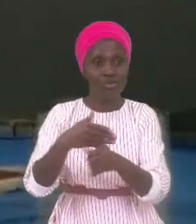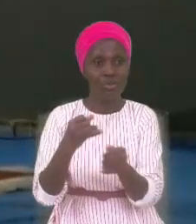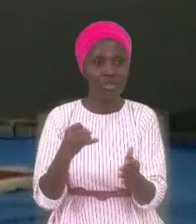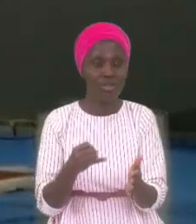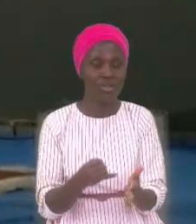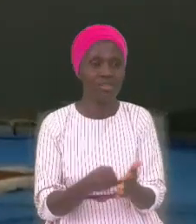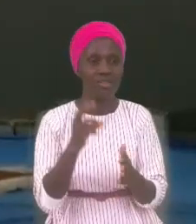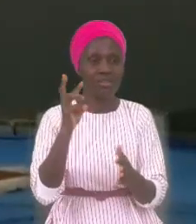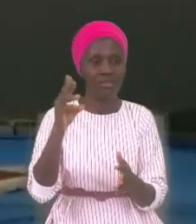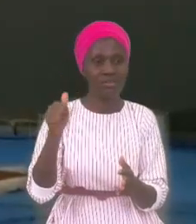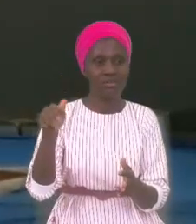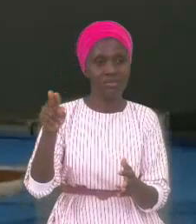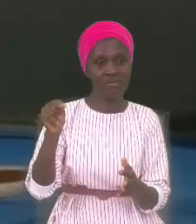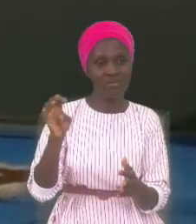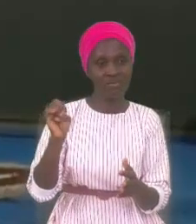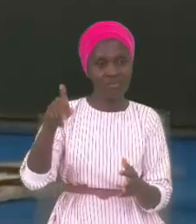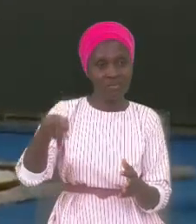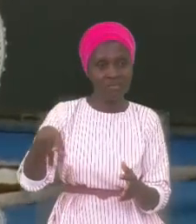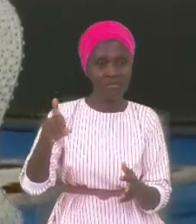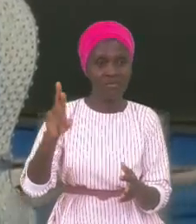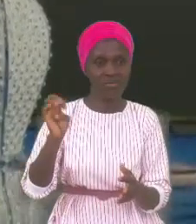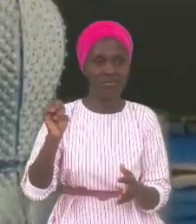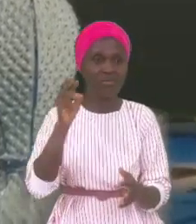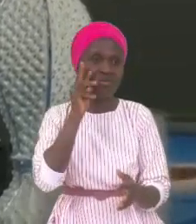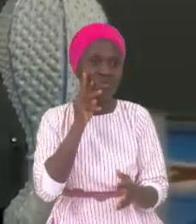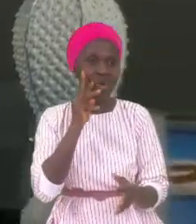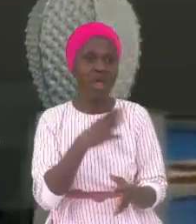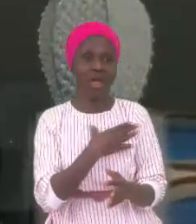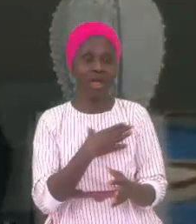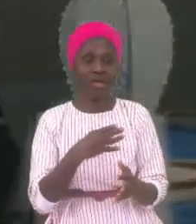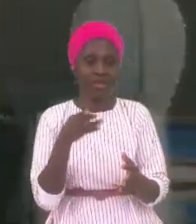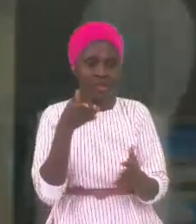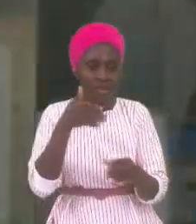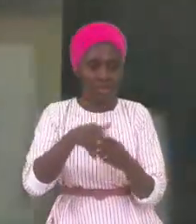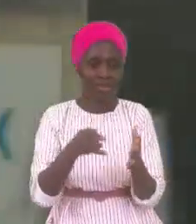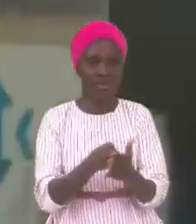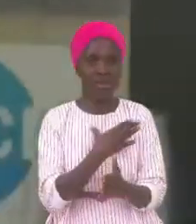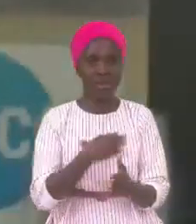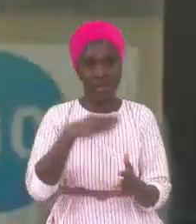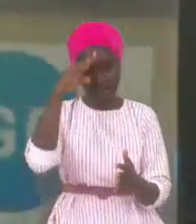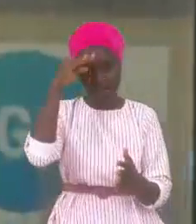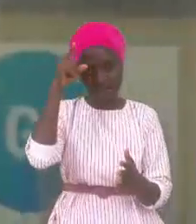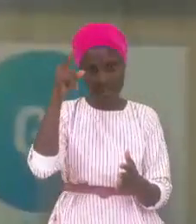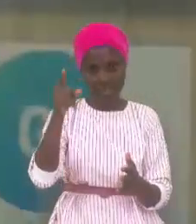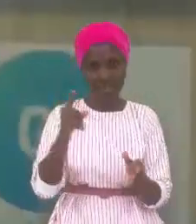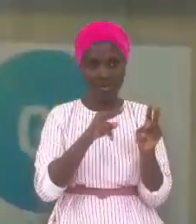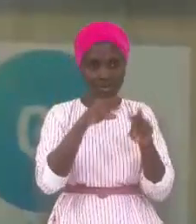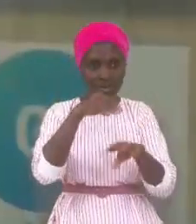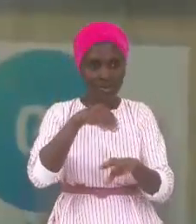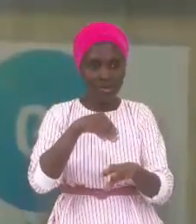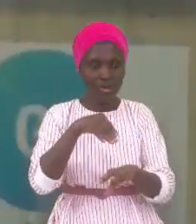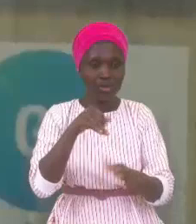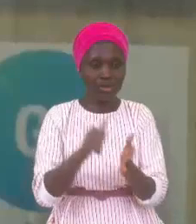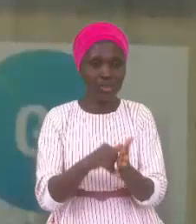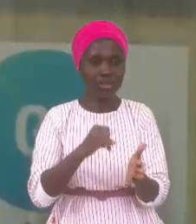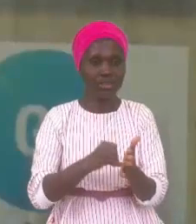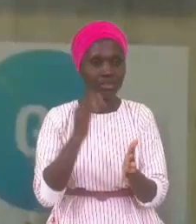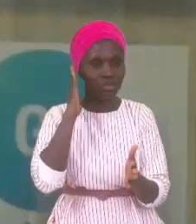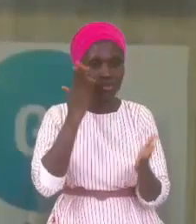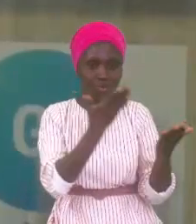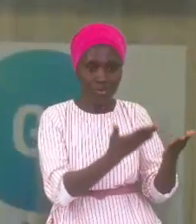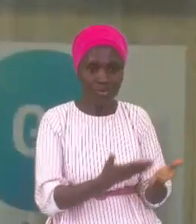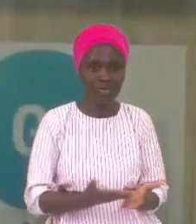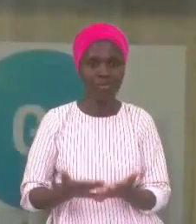He looked at it, it should bring forth grapes. That's what the Lord expects of the body of Christ, because the vineyard